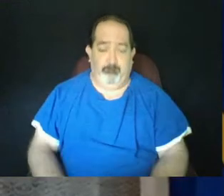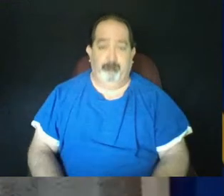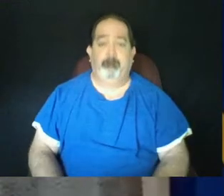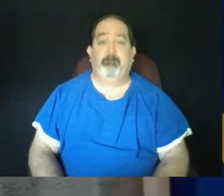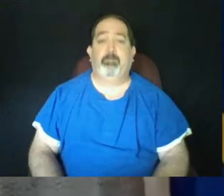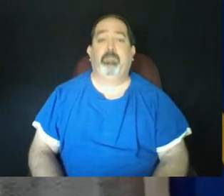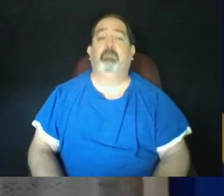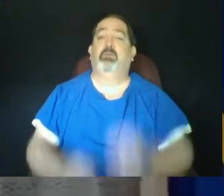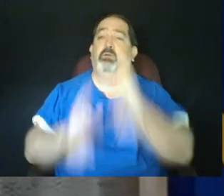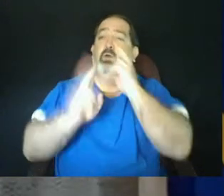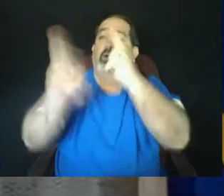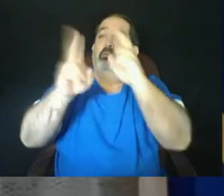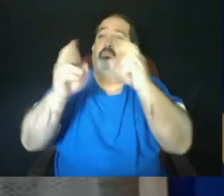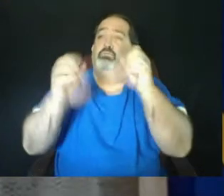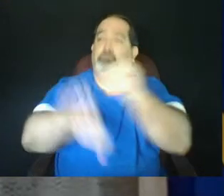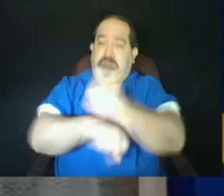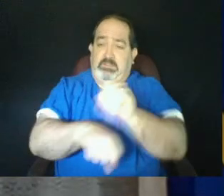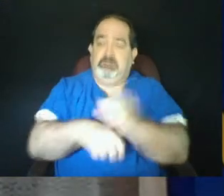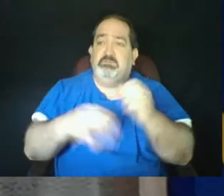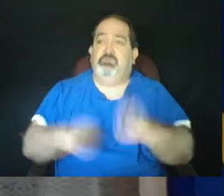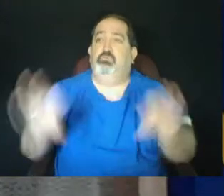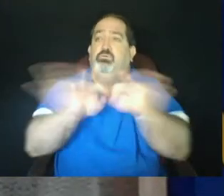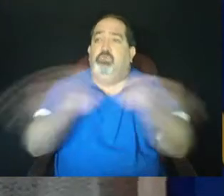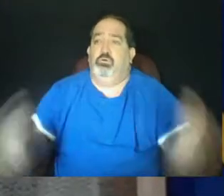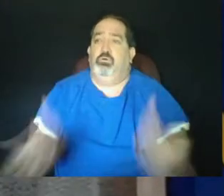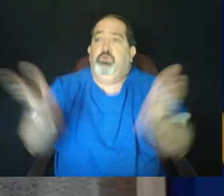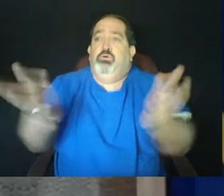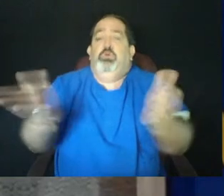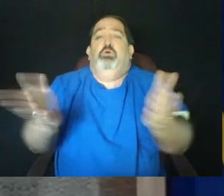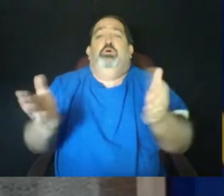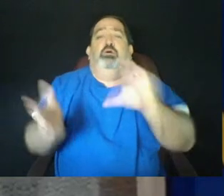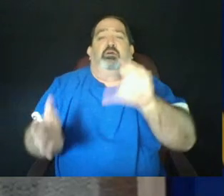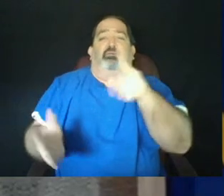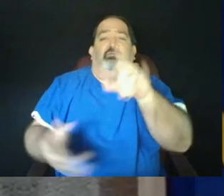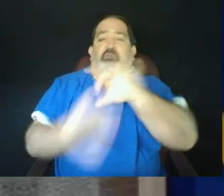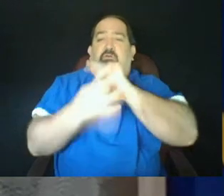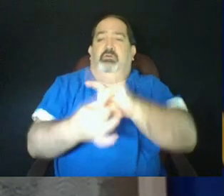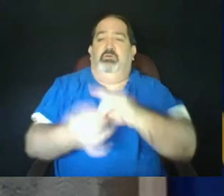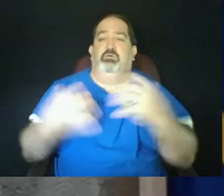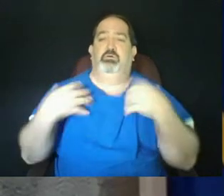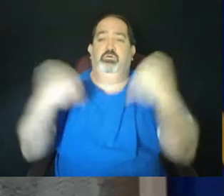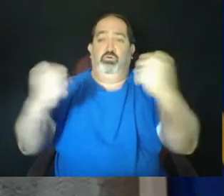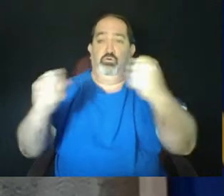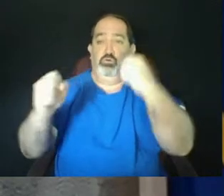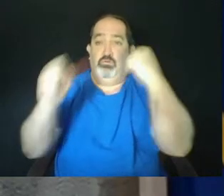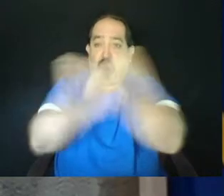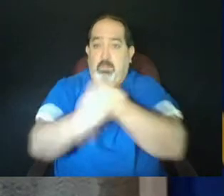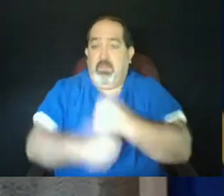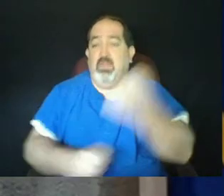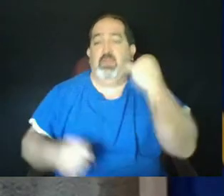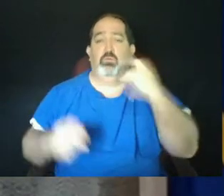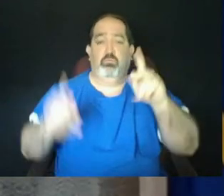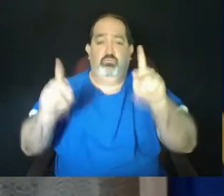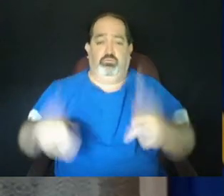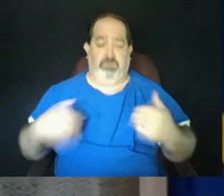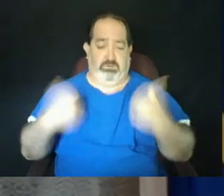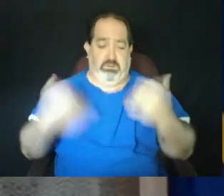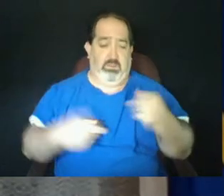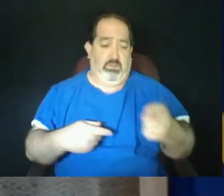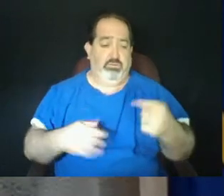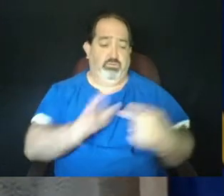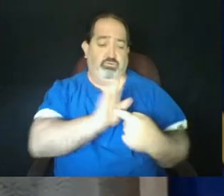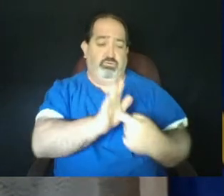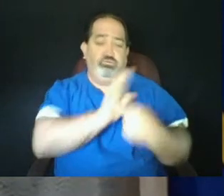It is an honorable task and worthwhile to encourage and foster chivalry in the area of youth combat, and when one of tender years shows